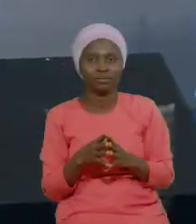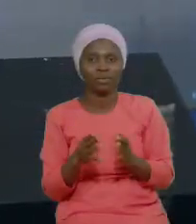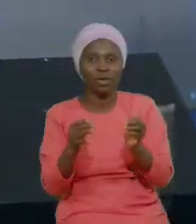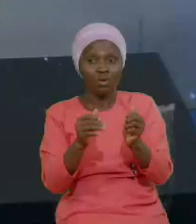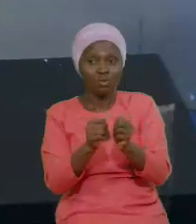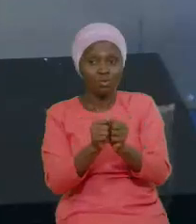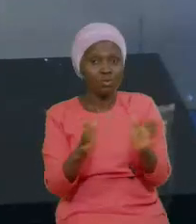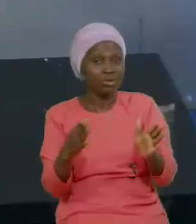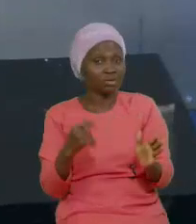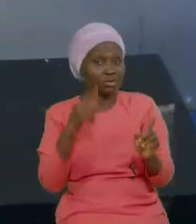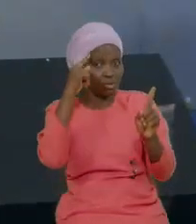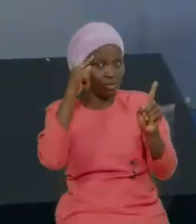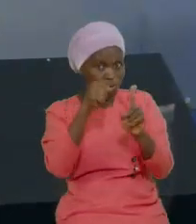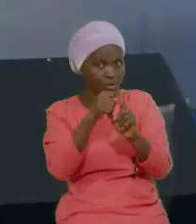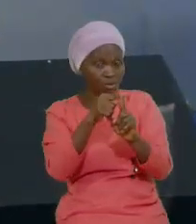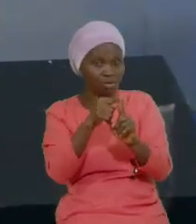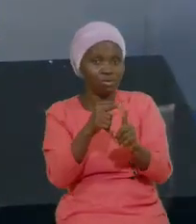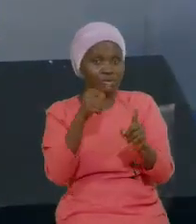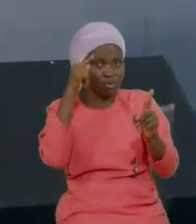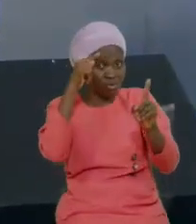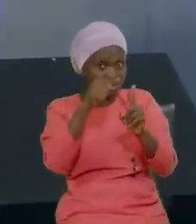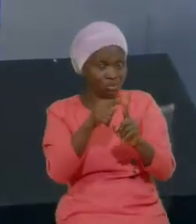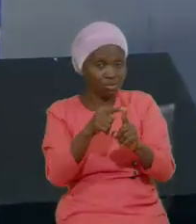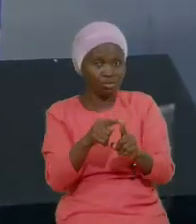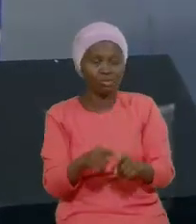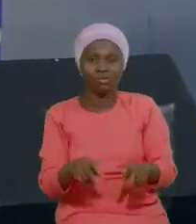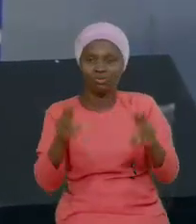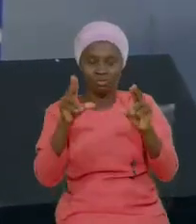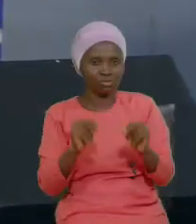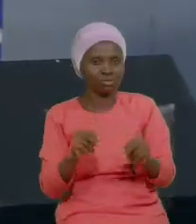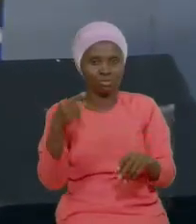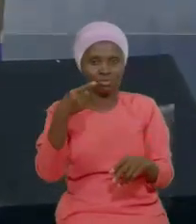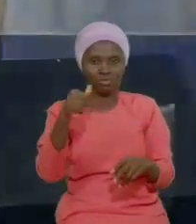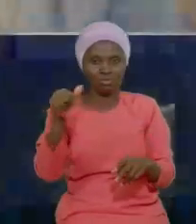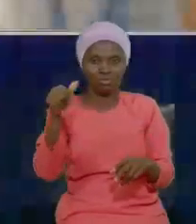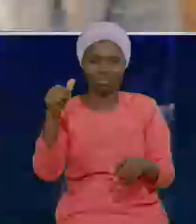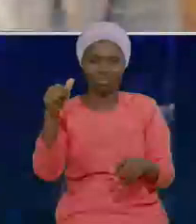Without the goal, there is no game of life.